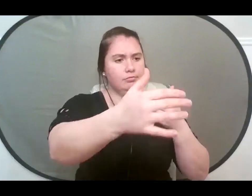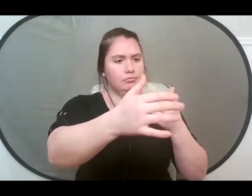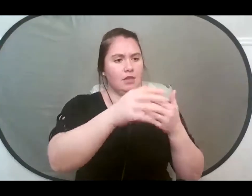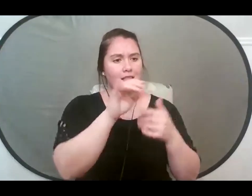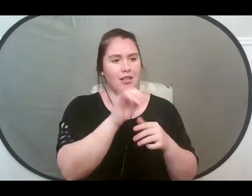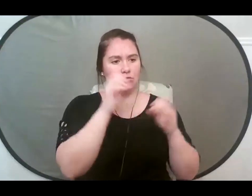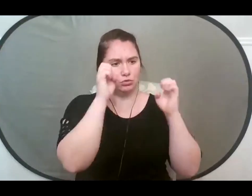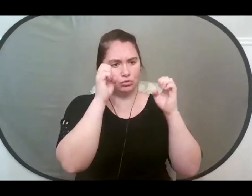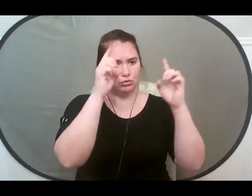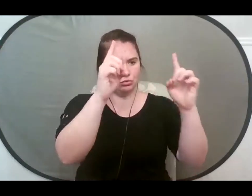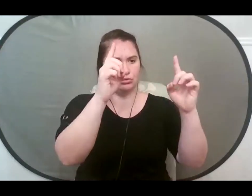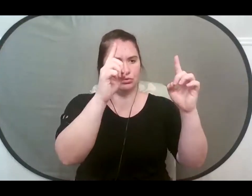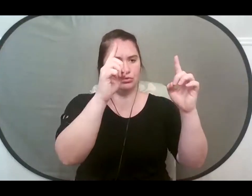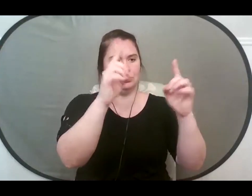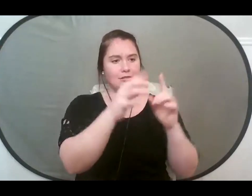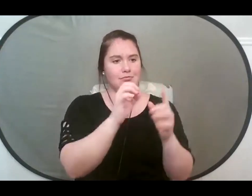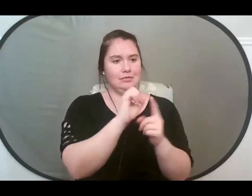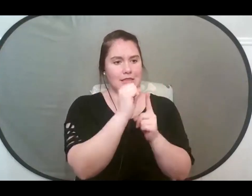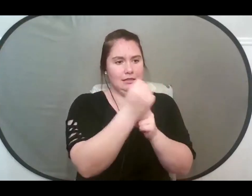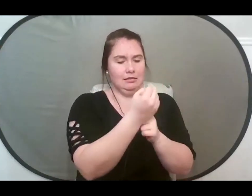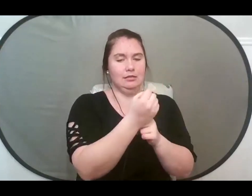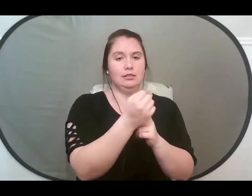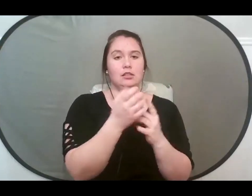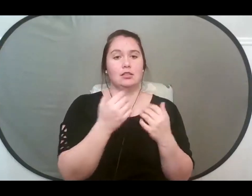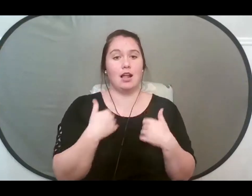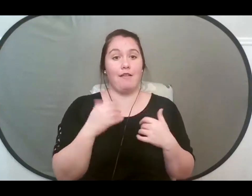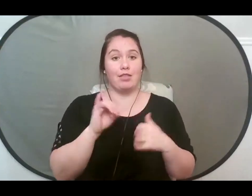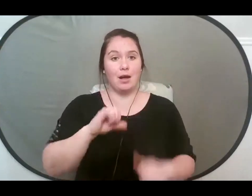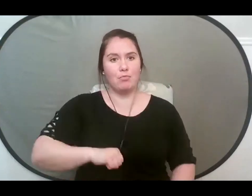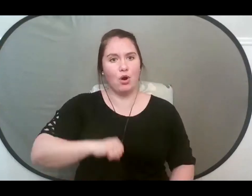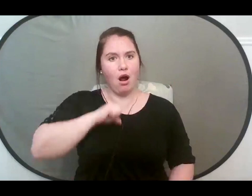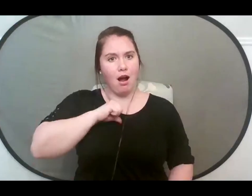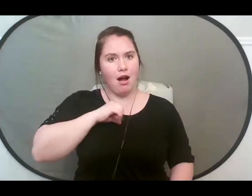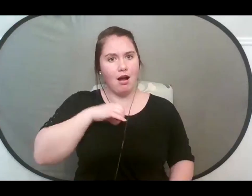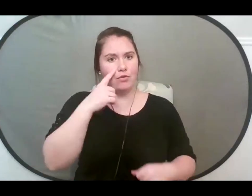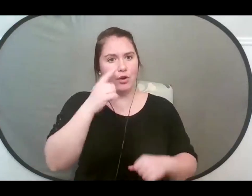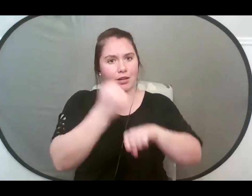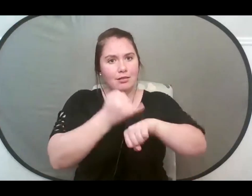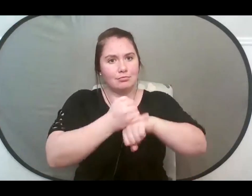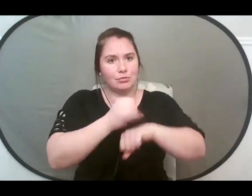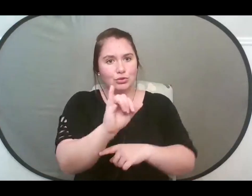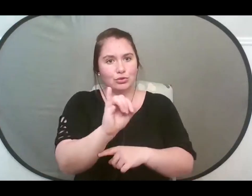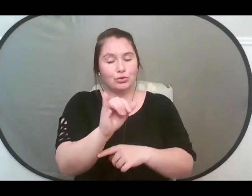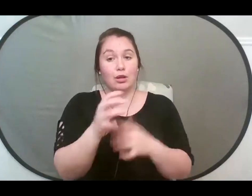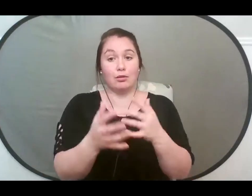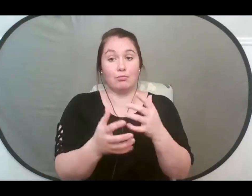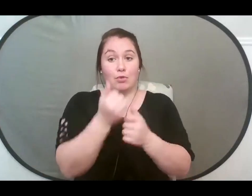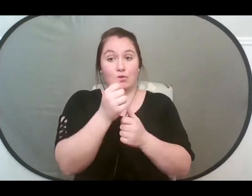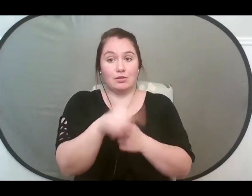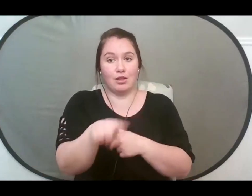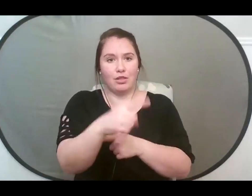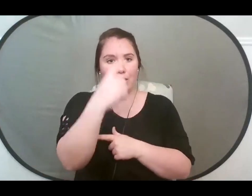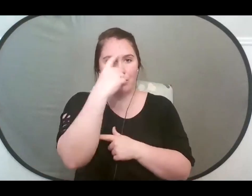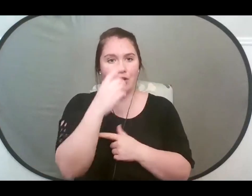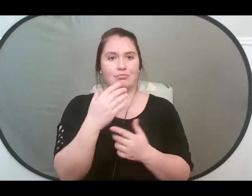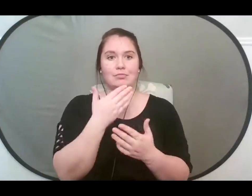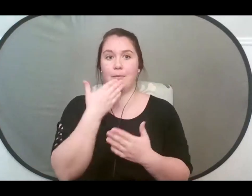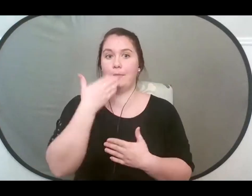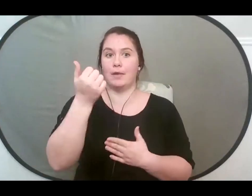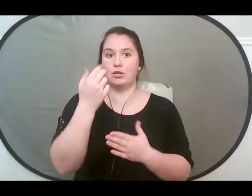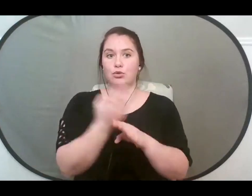that element of pride as well. Majority of the team felt that this was a best use of funds. There was